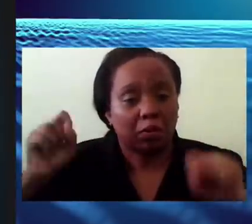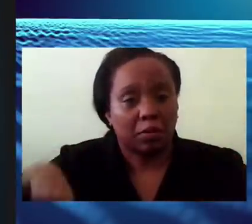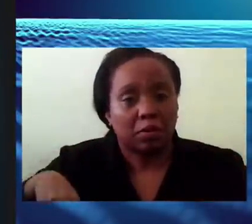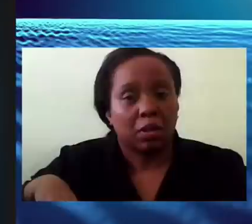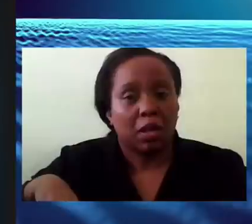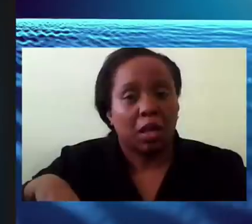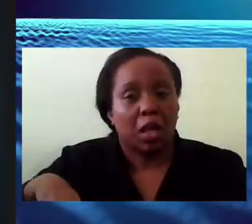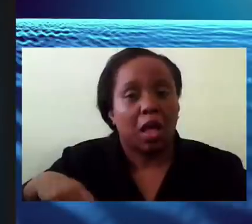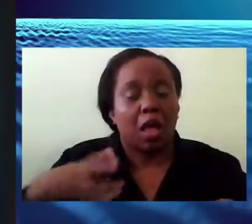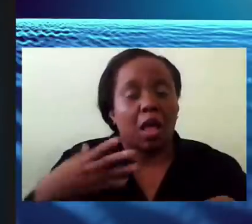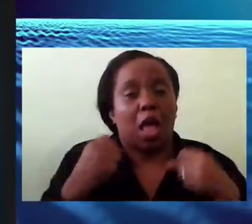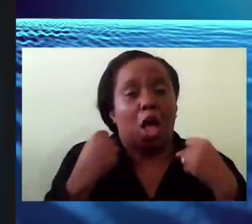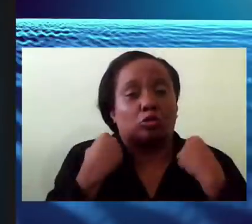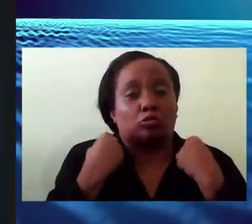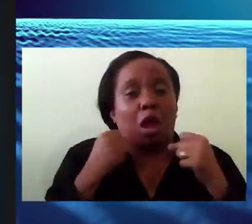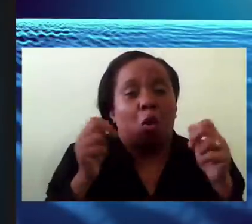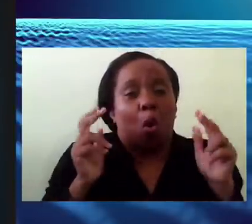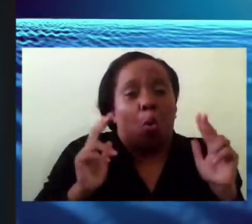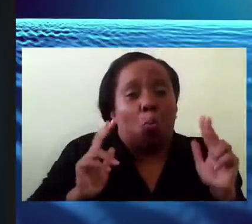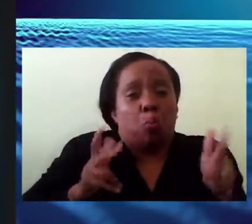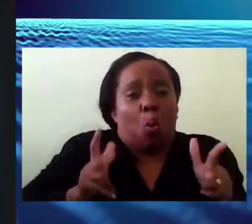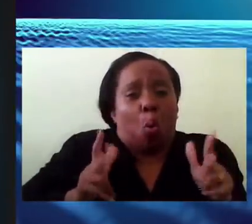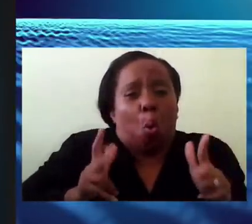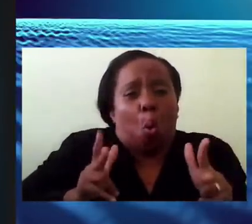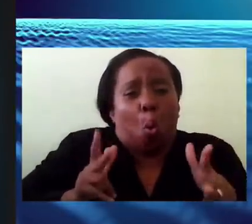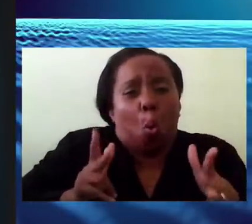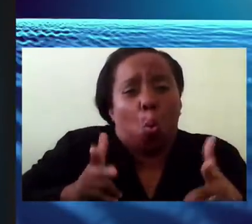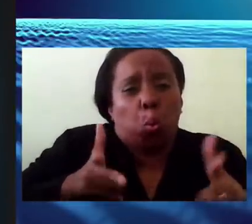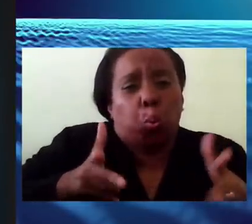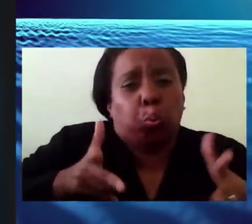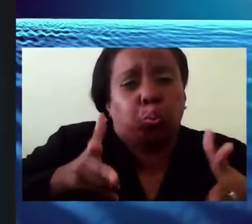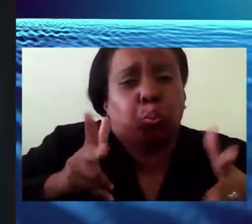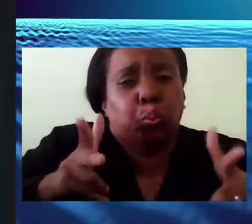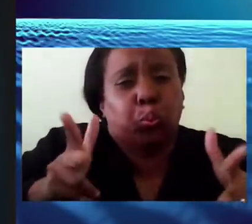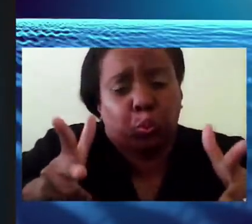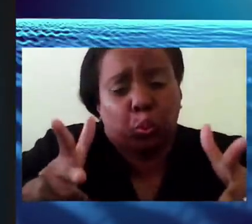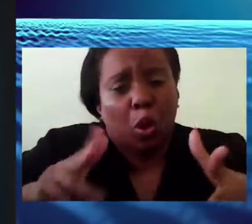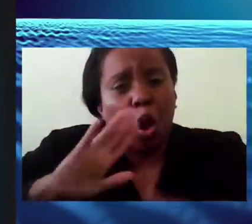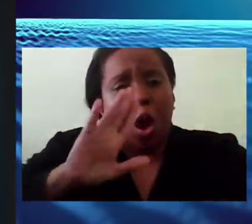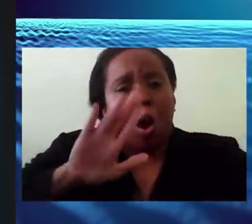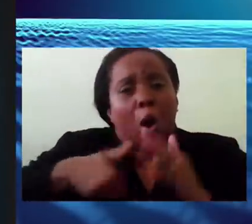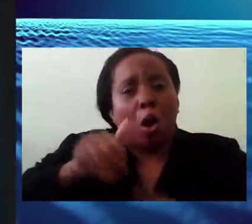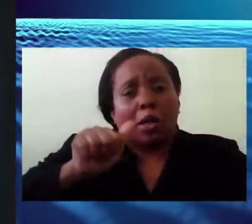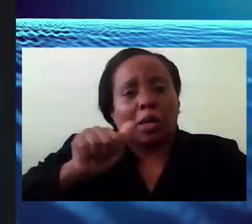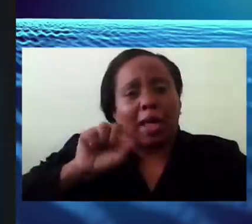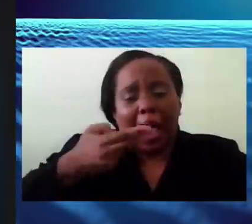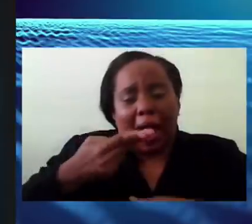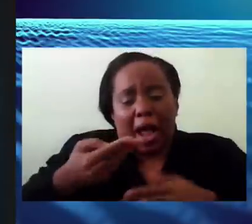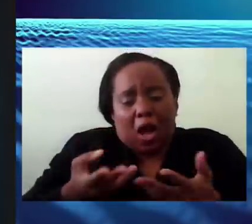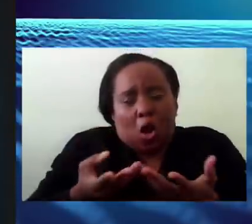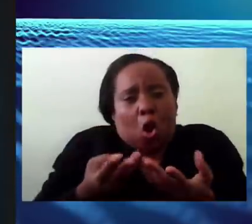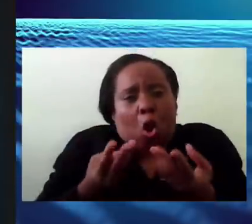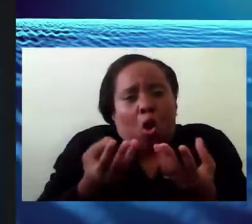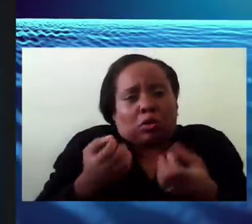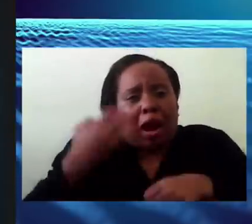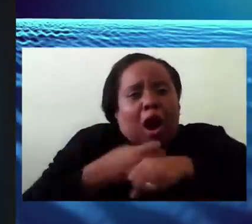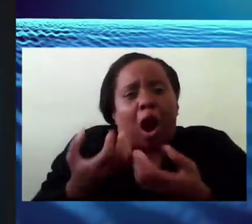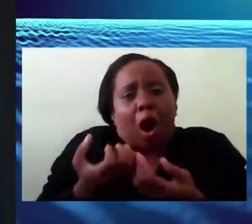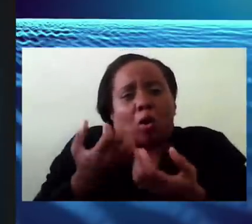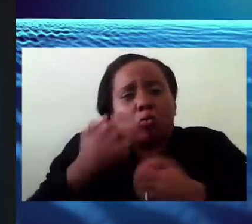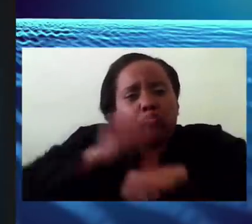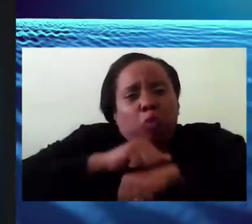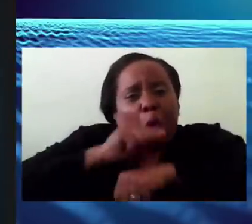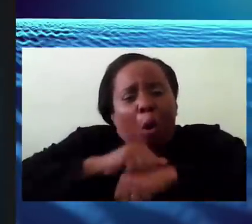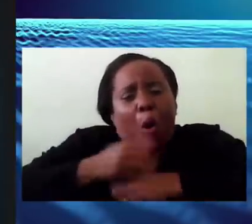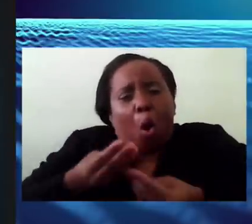drive on the runway at speed to try to break up those hard areas of compacted dust so that they could then